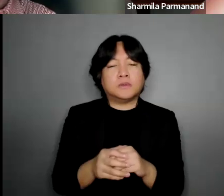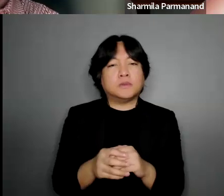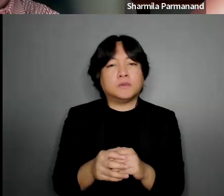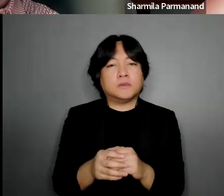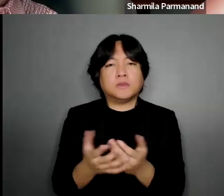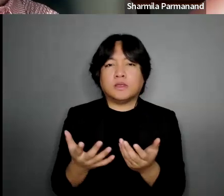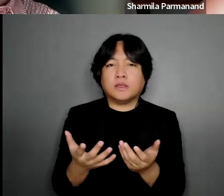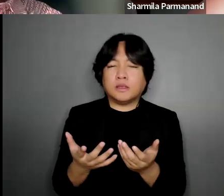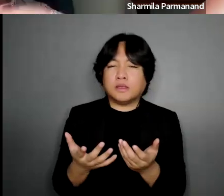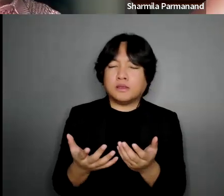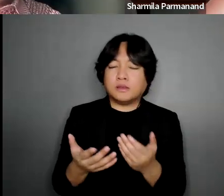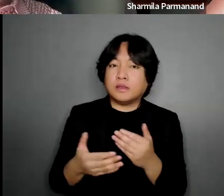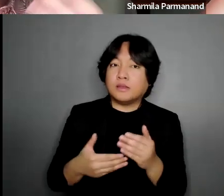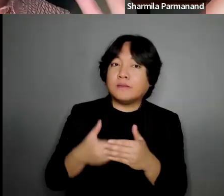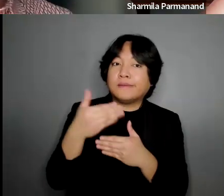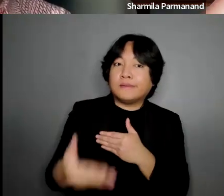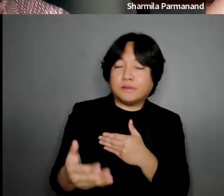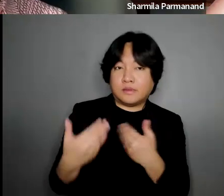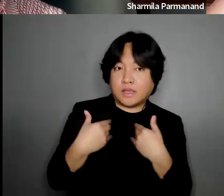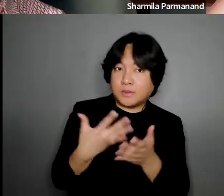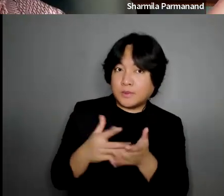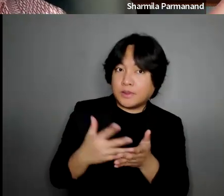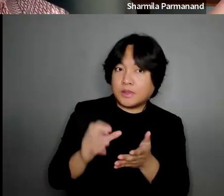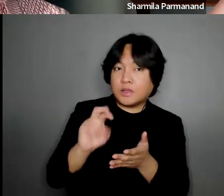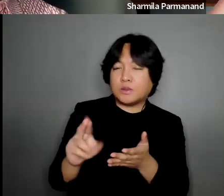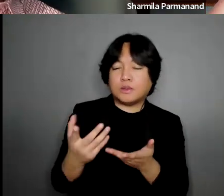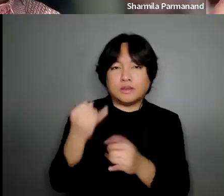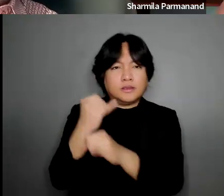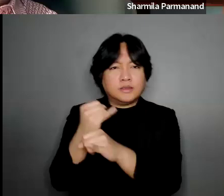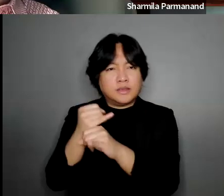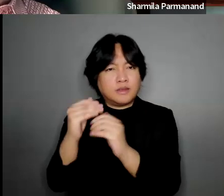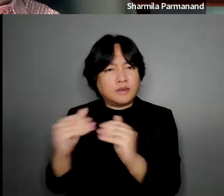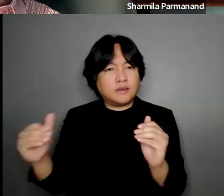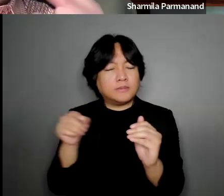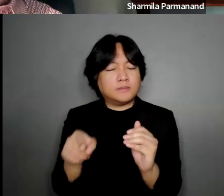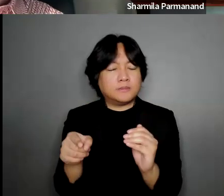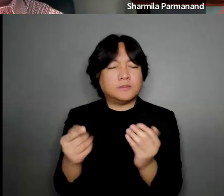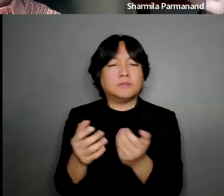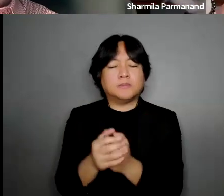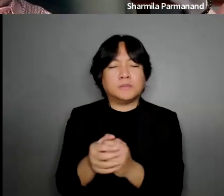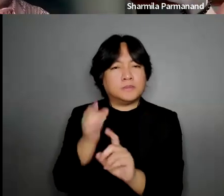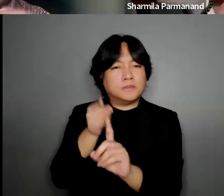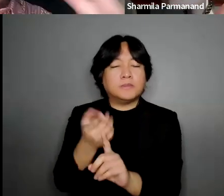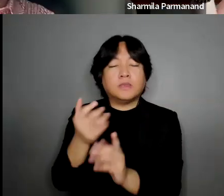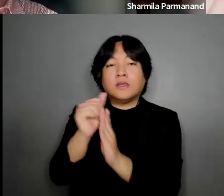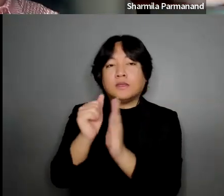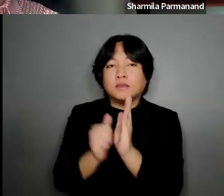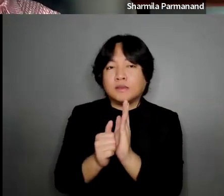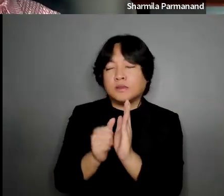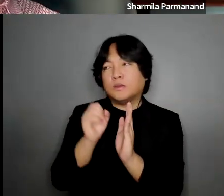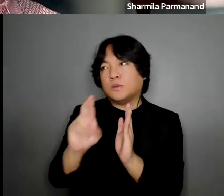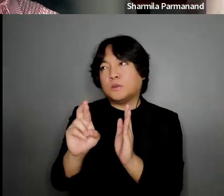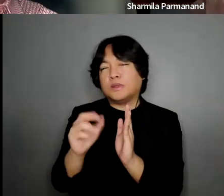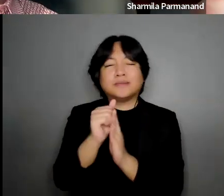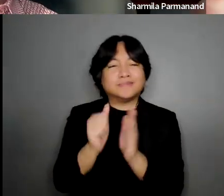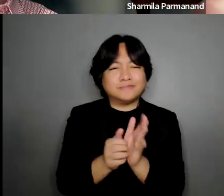ways forward, particularly at the institutional level, so that academics and the academe in